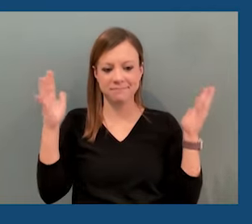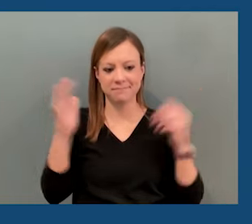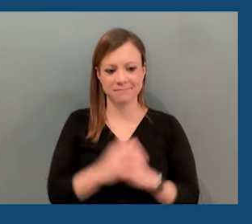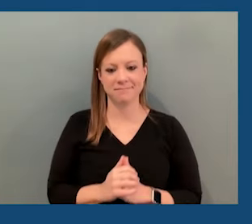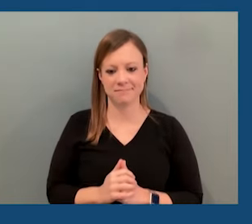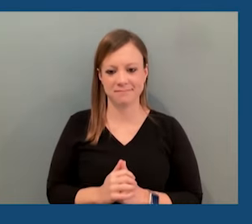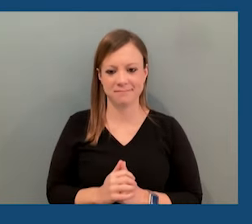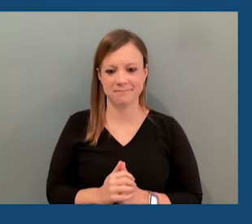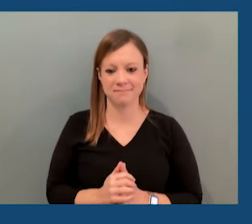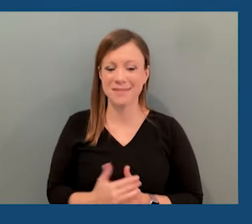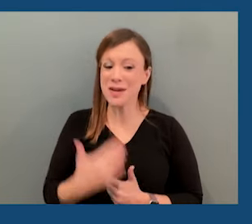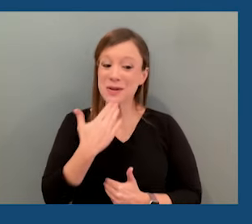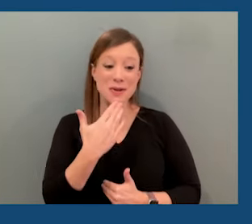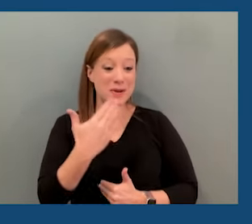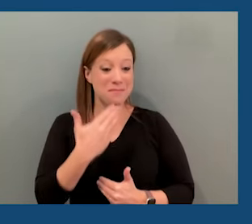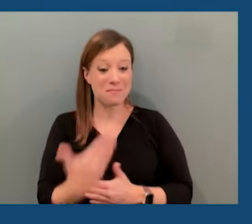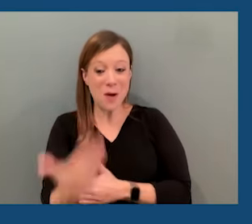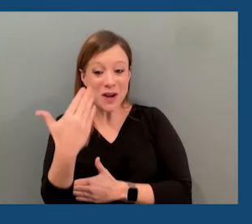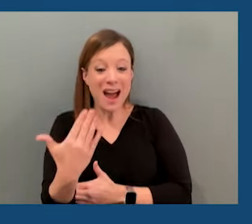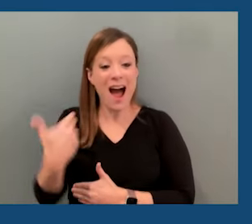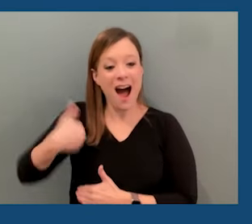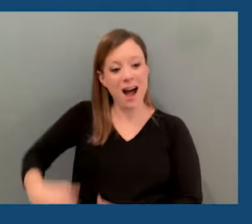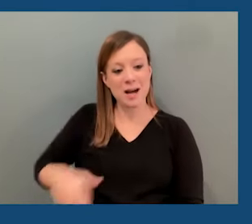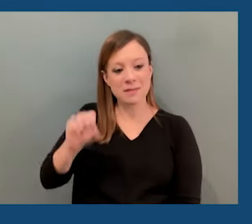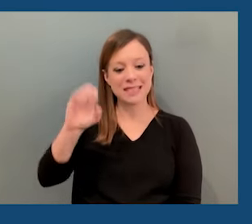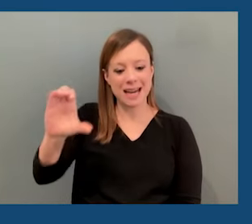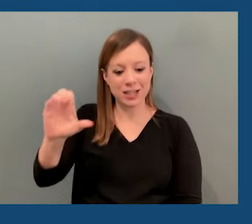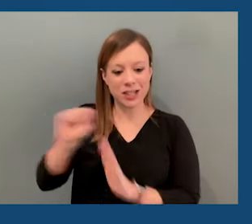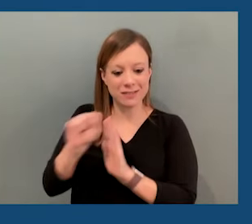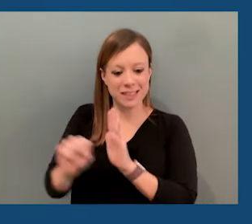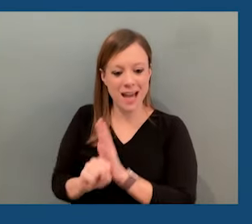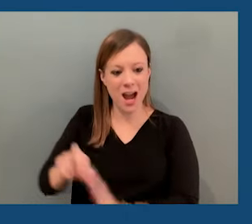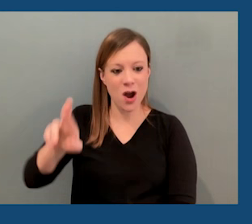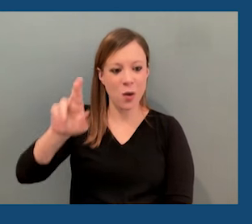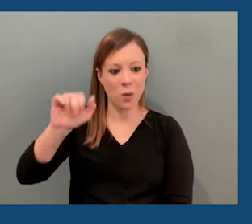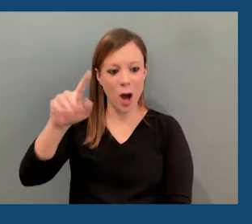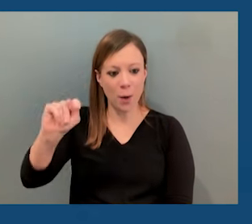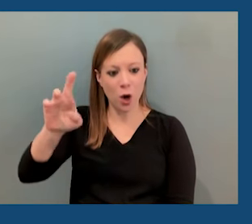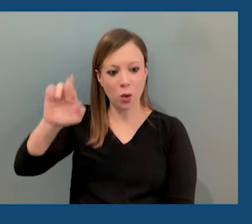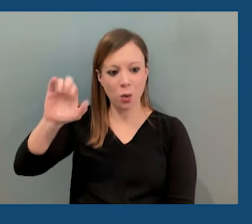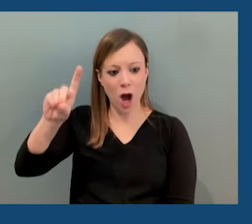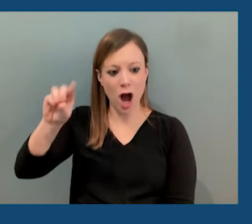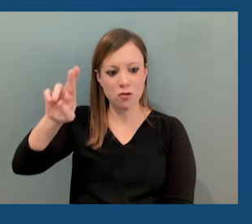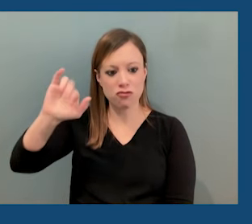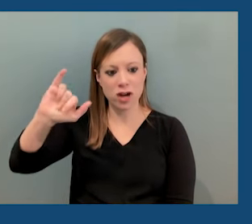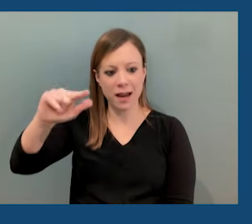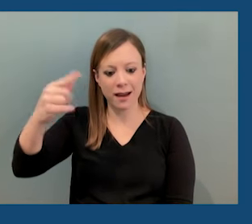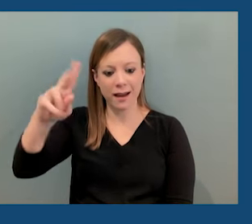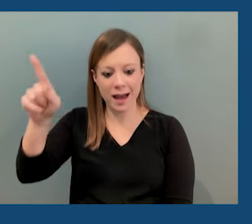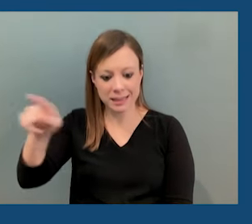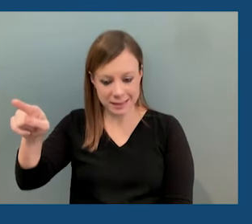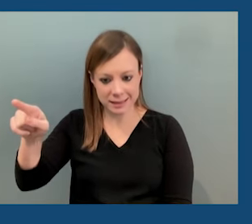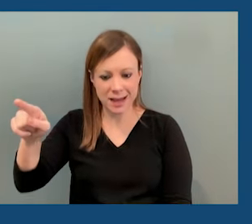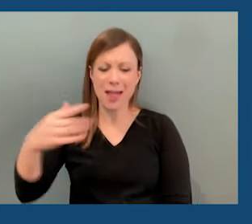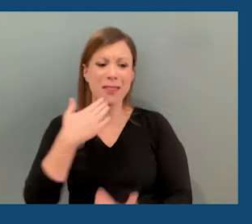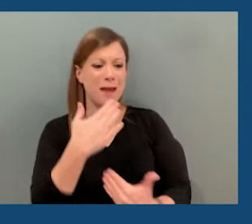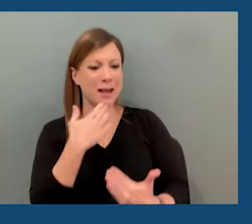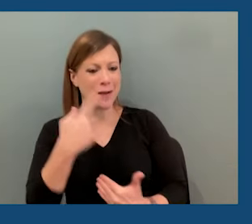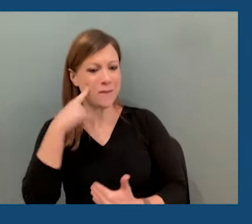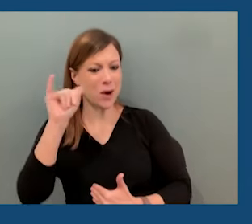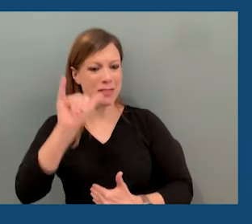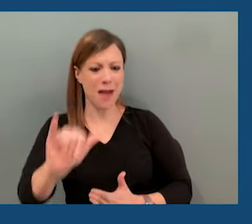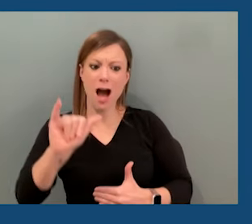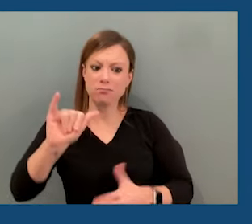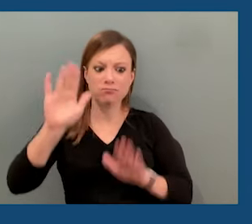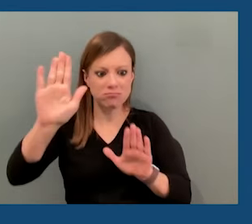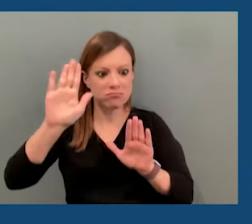Good morning, everyone. I'm Secretary of State Robert Rodriguez, and it is great to be here in White Plains with all of you, and thank you, County Exec, for that warm introduction. There